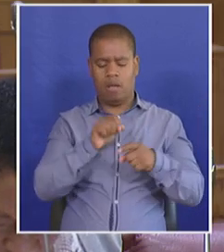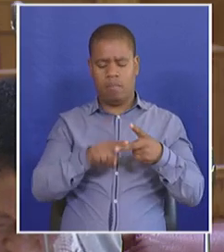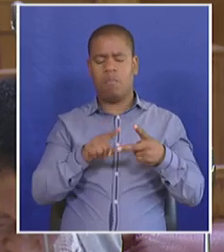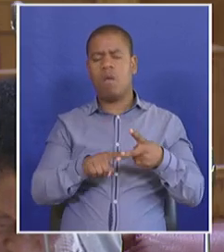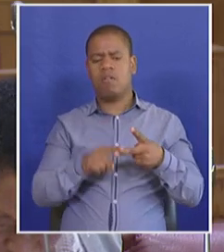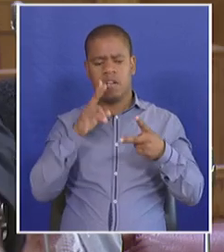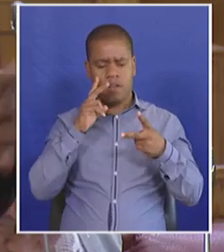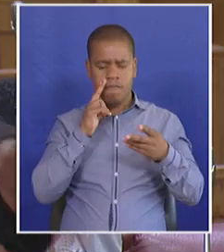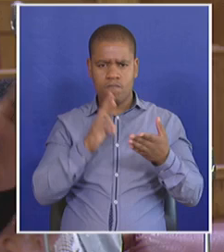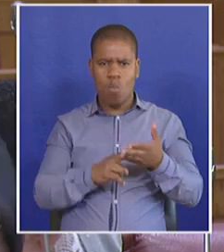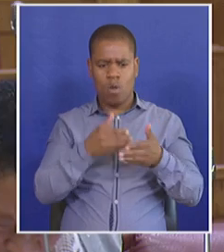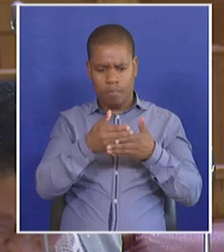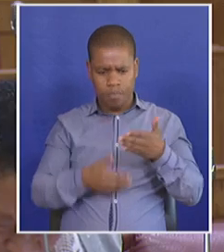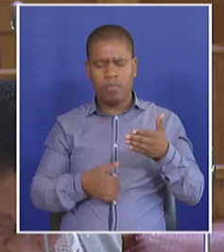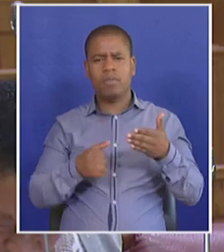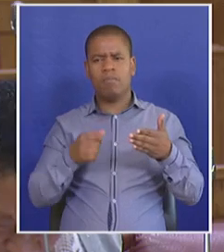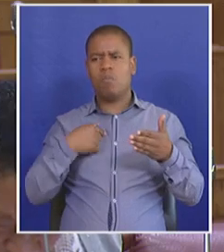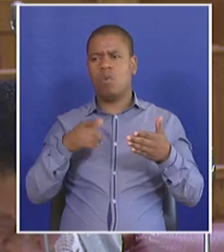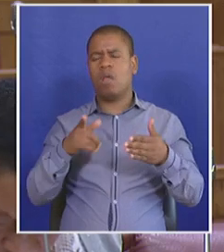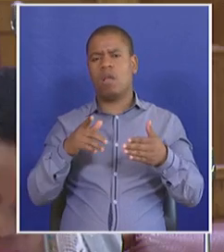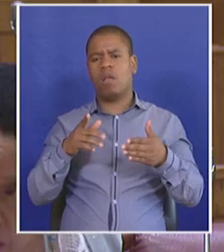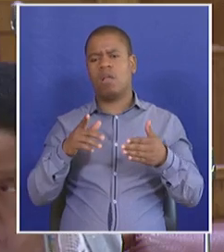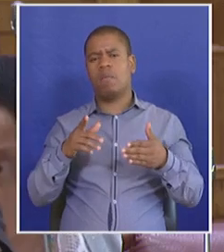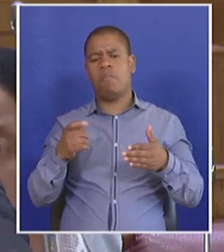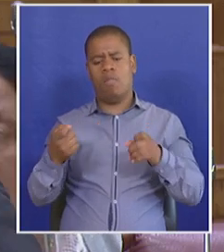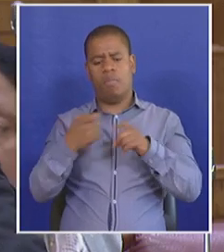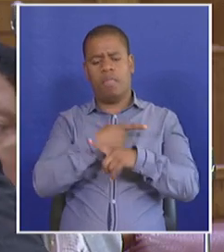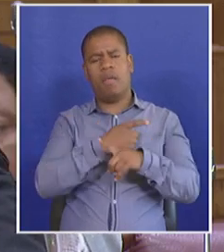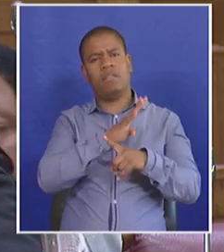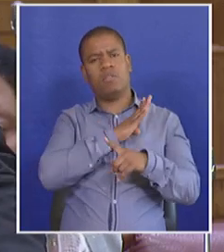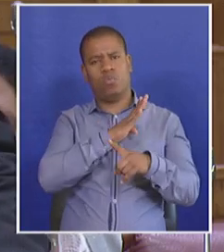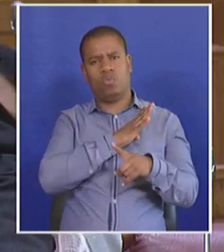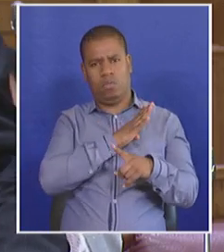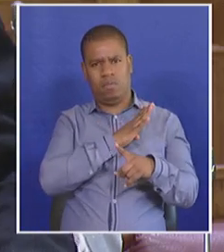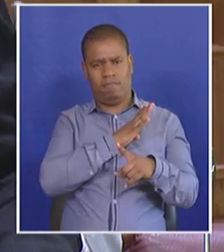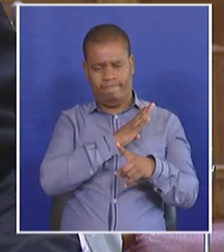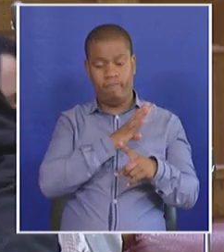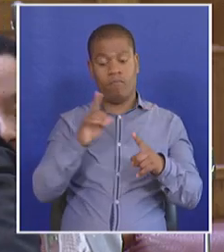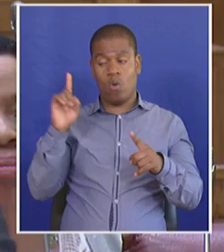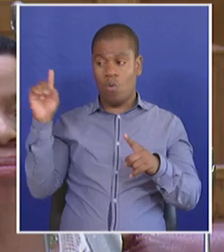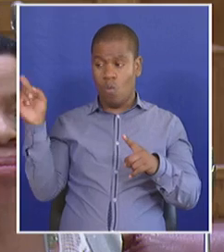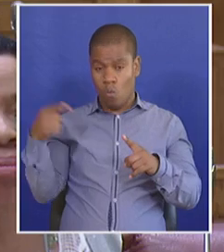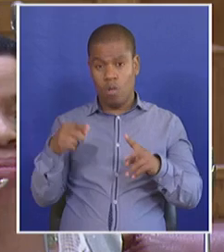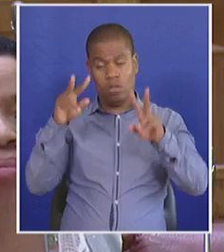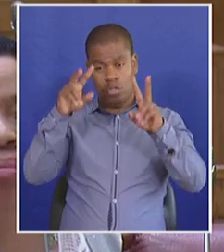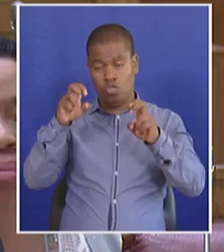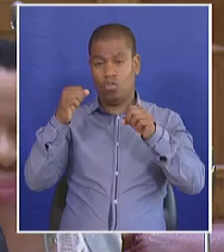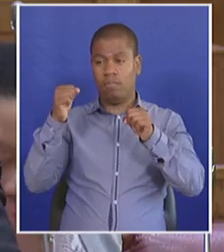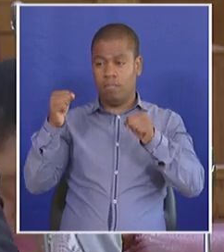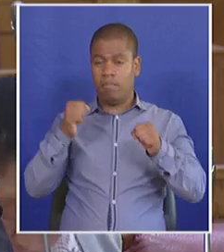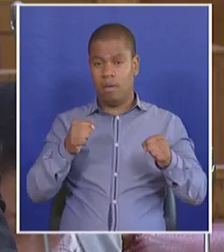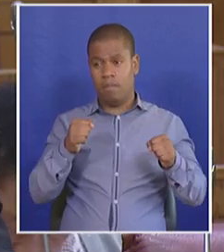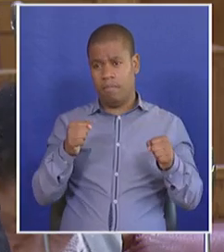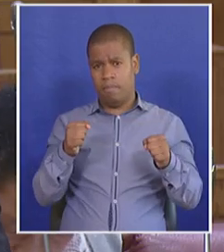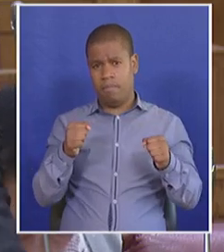were part of the original security assessment and so forth. It's all the issues that have always been there.